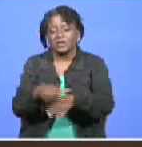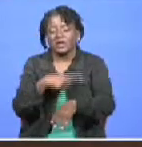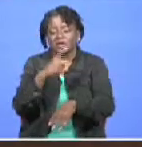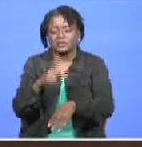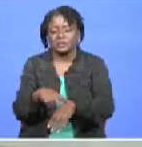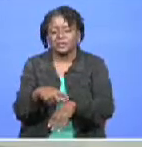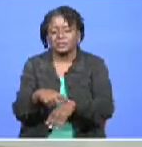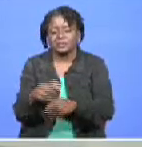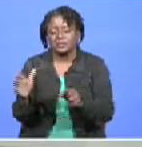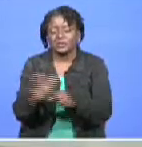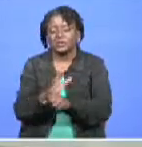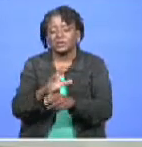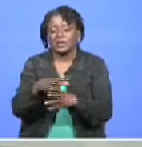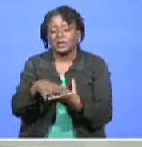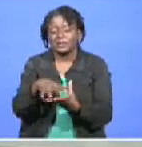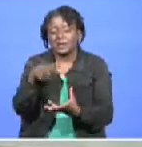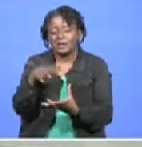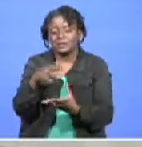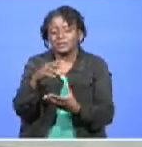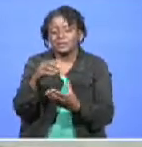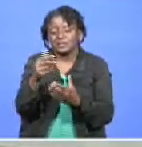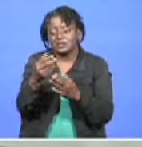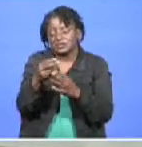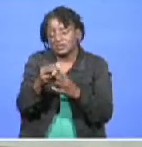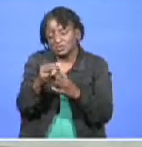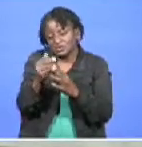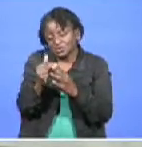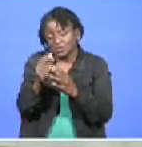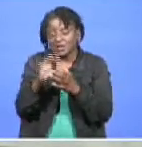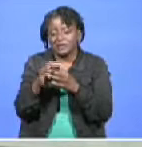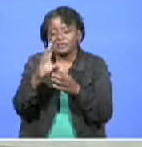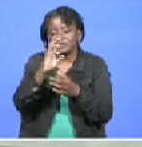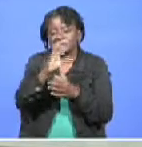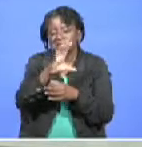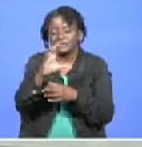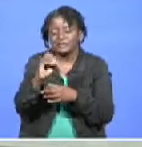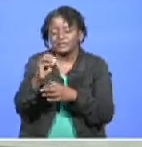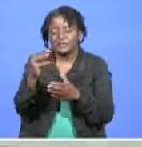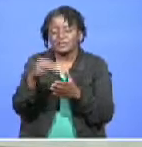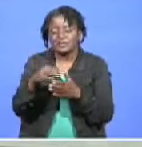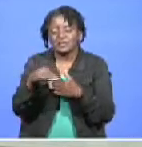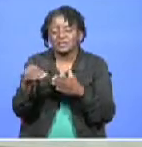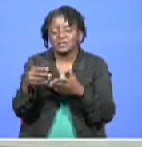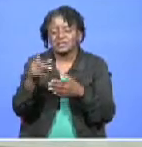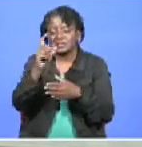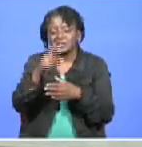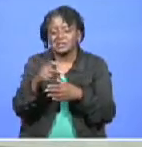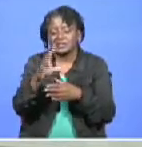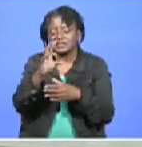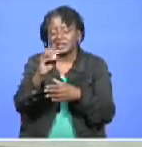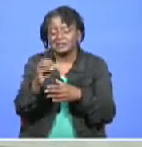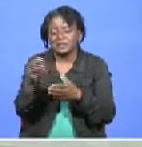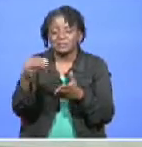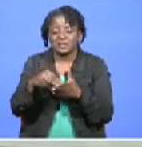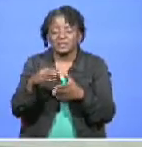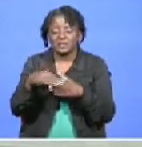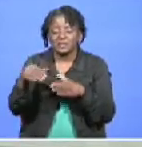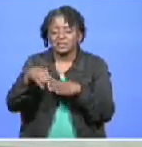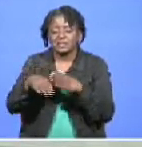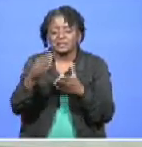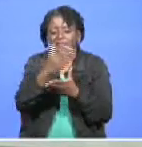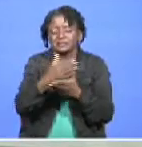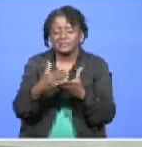The total amount of just short of $650 million also calls for $70 million to be invested in Phase 2 of the